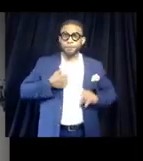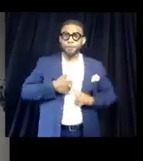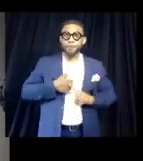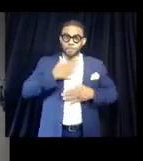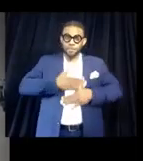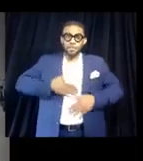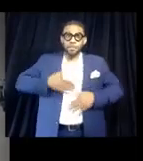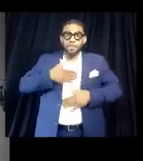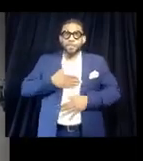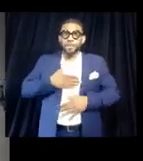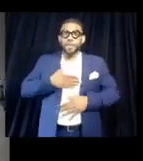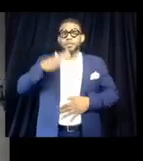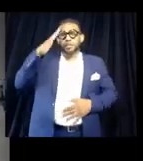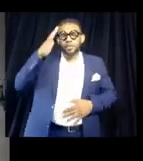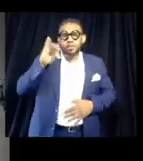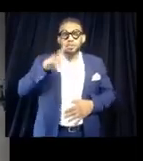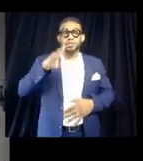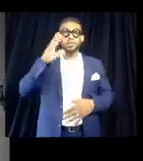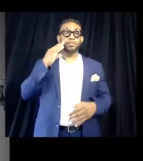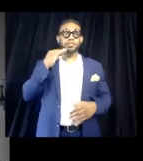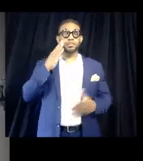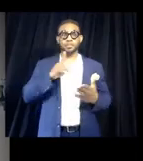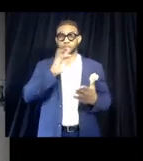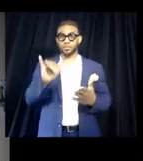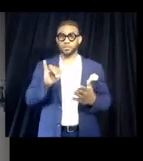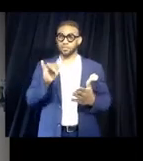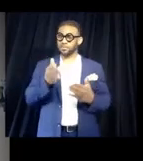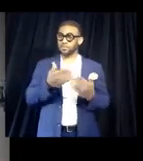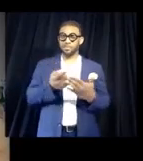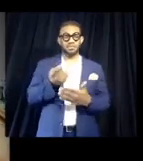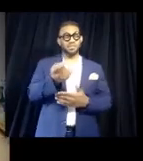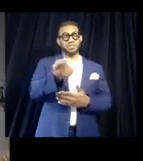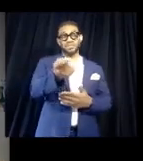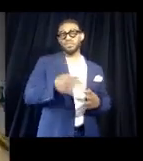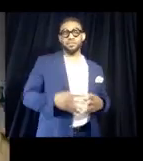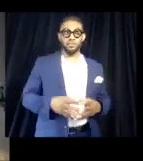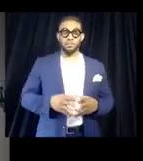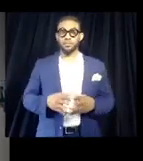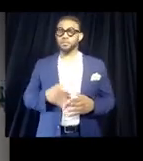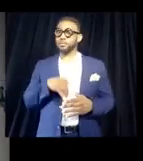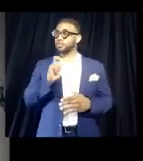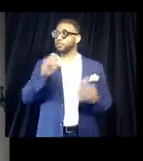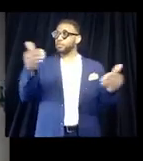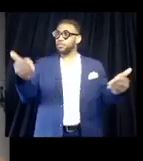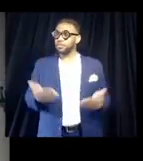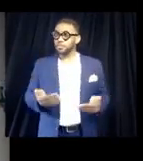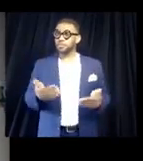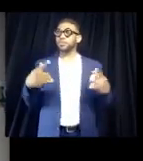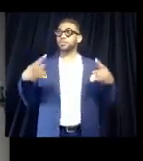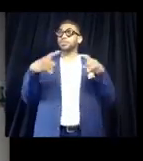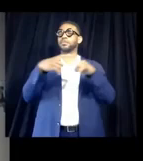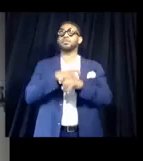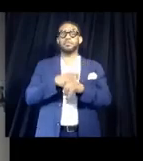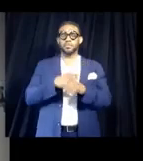see them, who appreciate them, and know what their experience might be like, even just a little bit. We must welcome